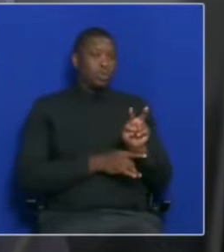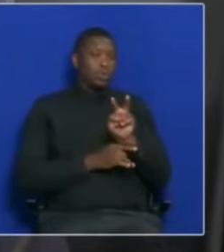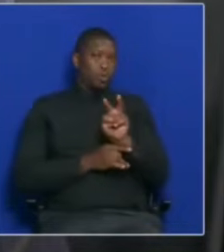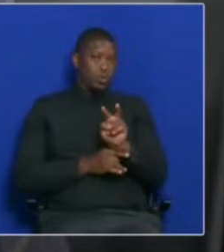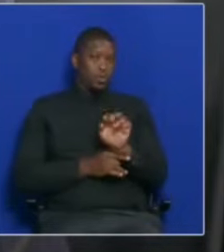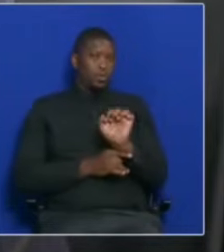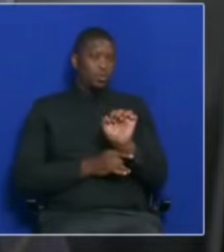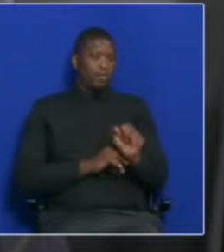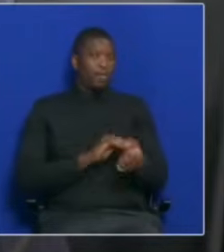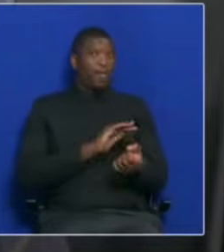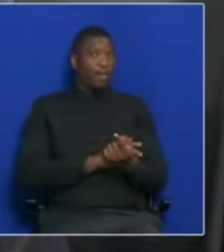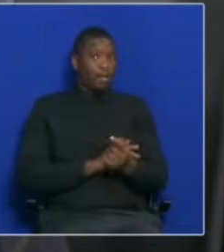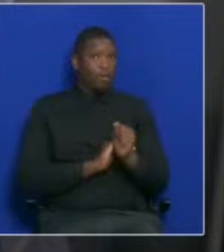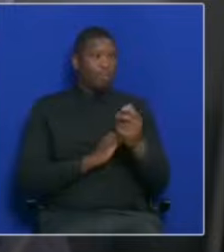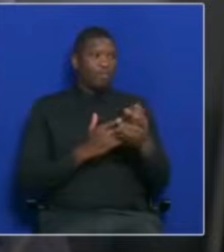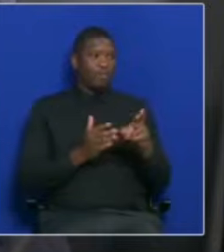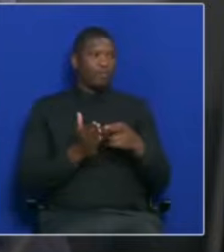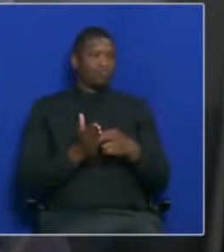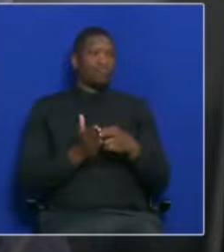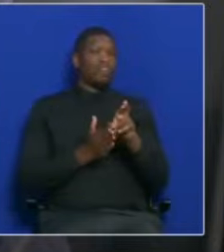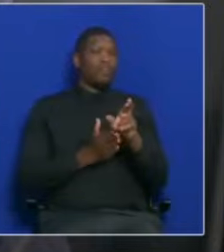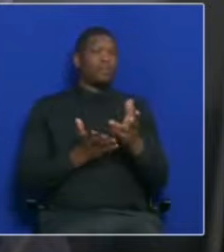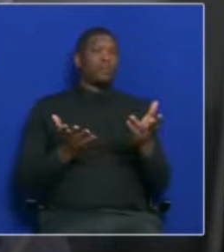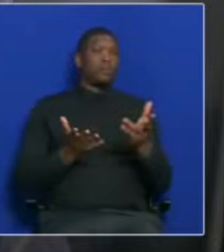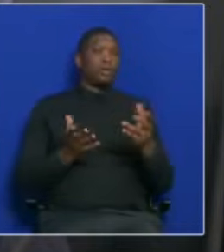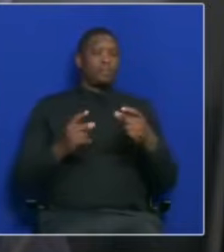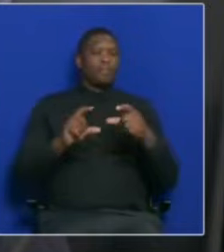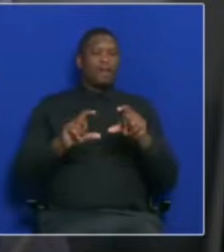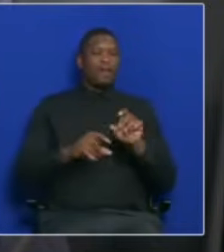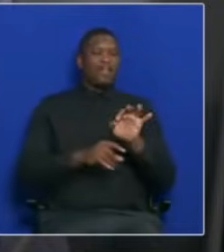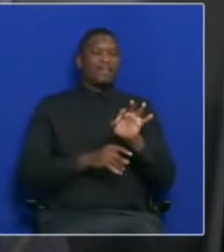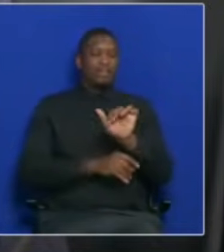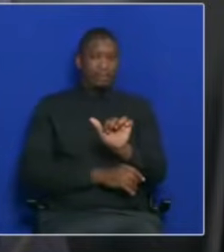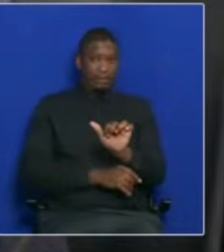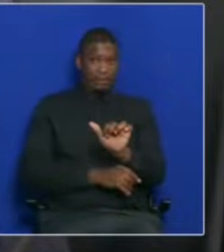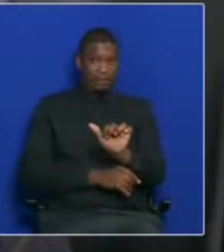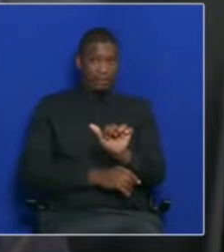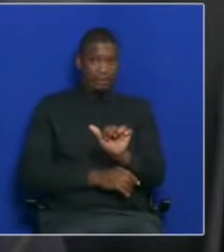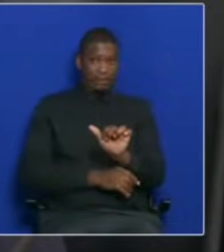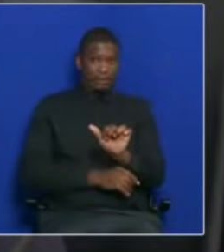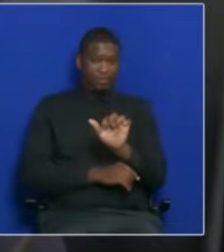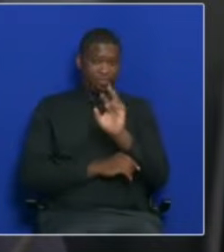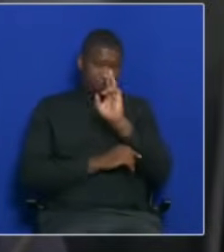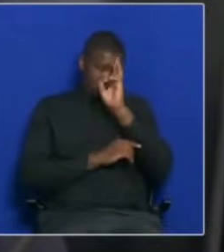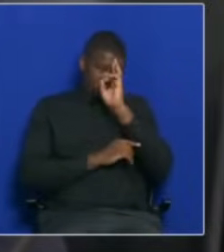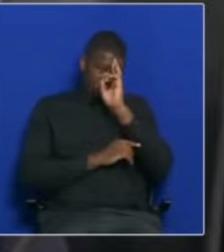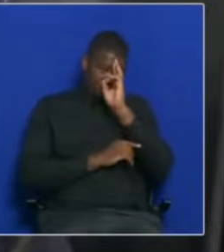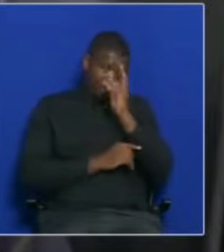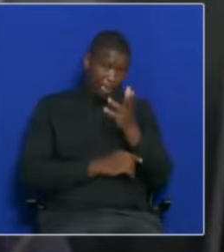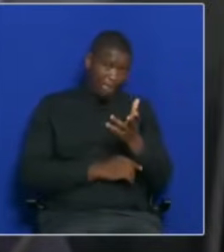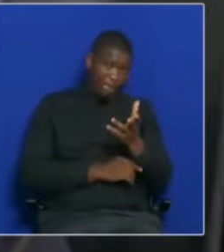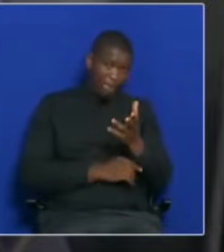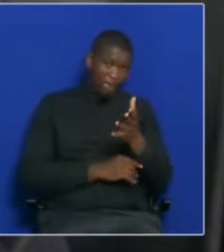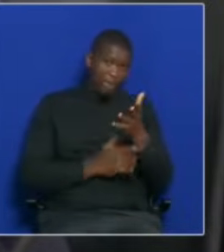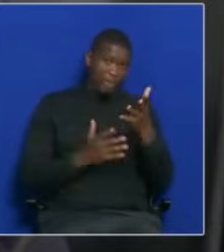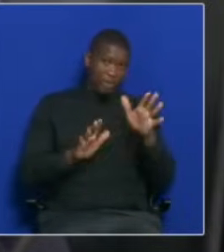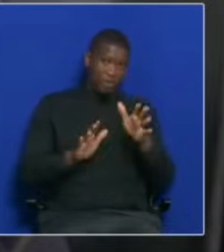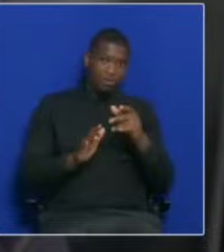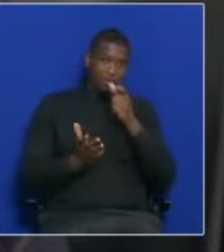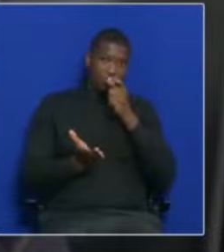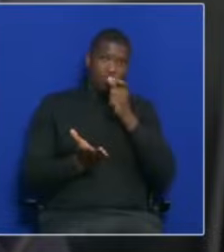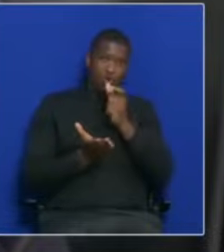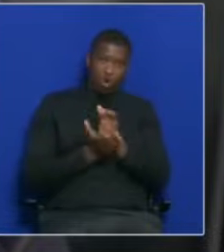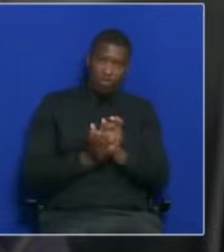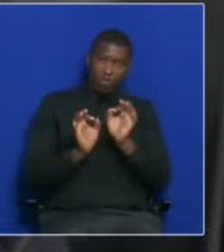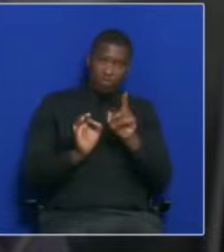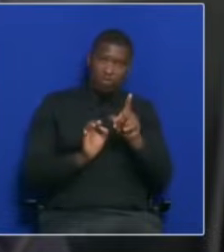are referencing at paragraph 36 of your statement. You'll recall in Yes. your testimony, you confirmed that you suspect that this would